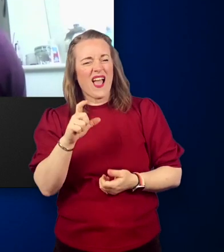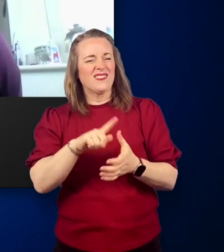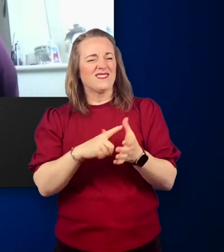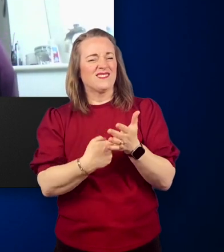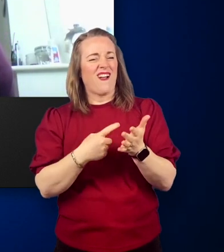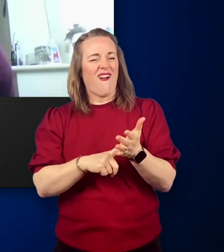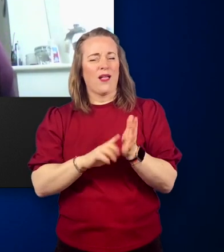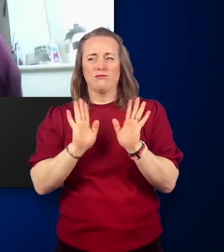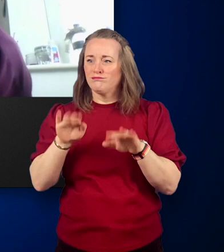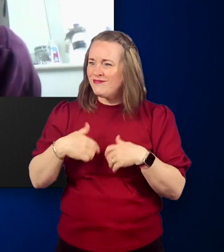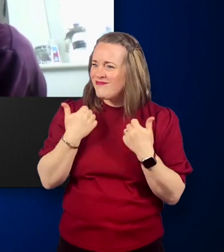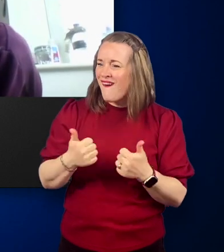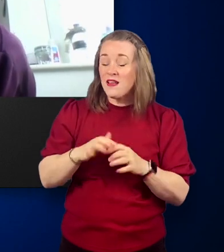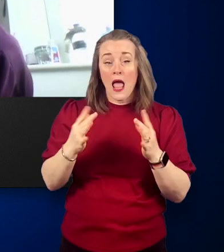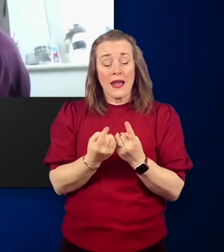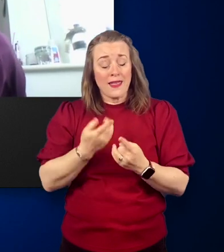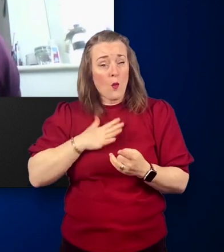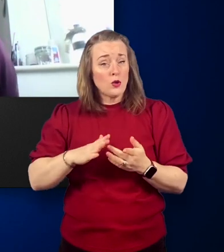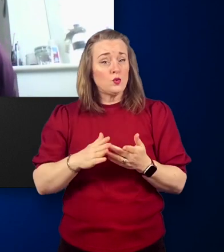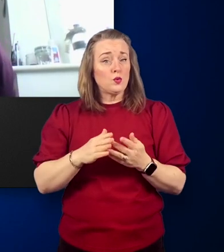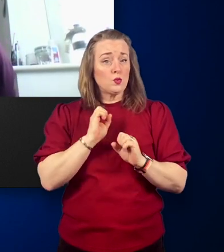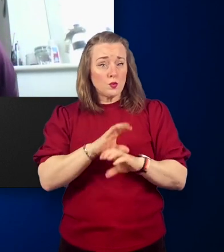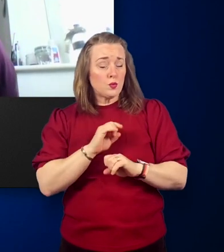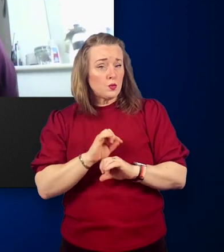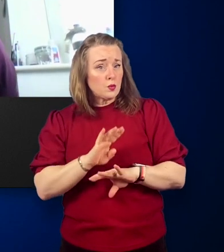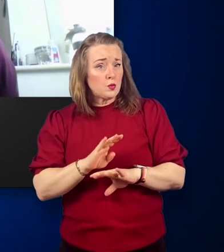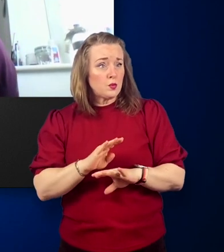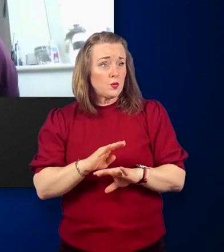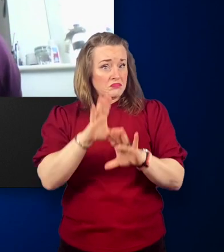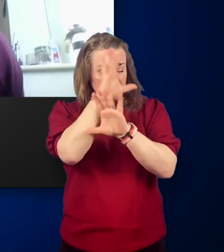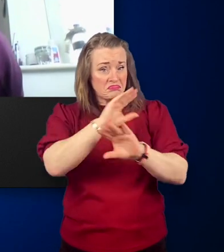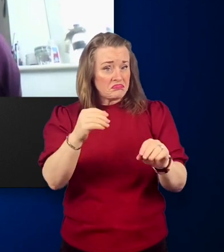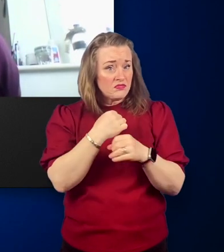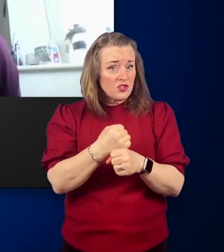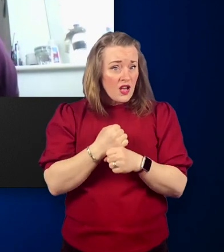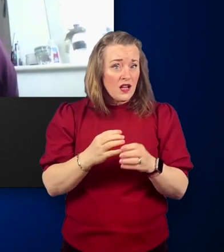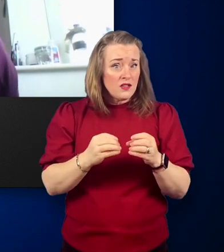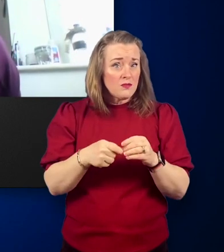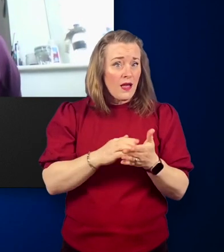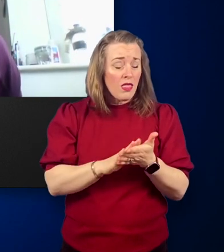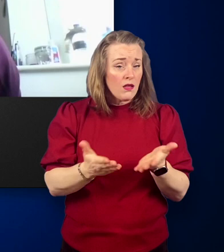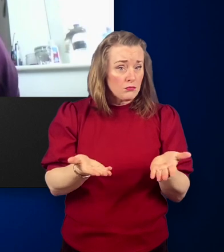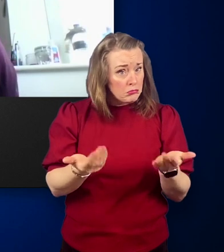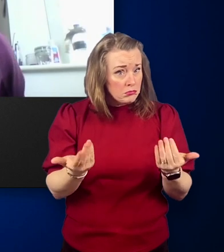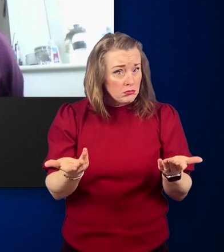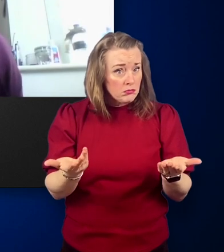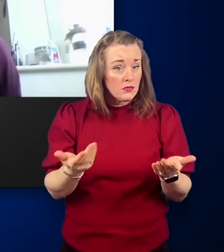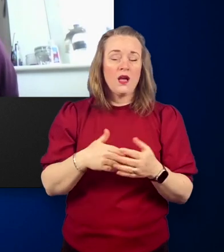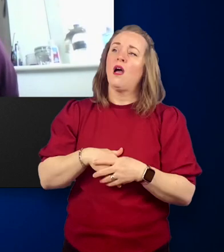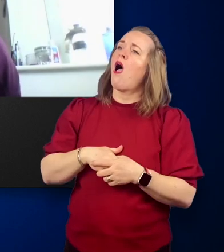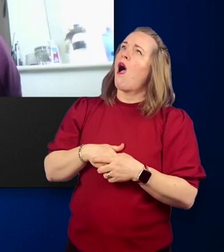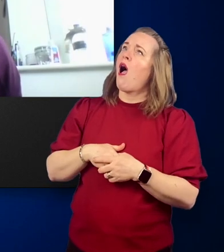worries. Is there anything you'd like to share to our church or anything like that?